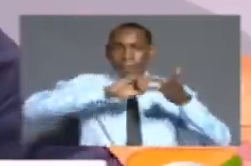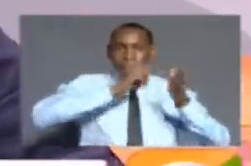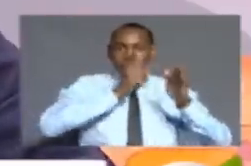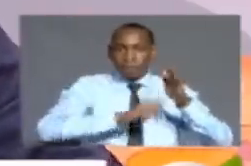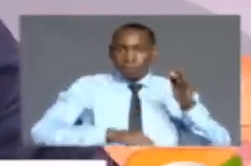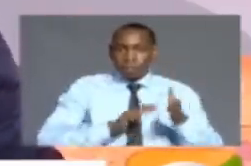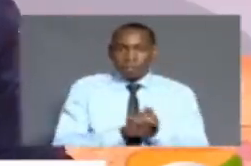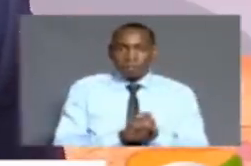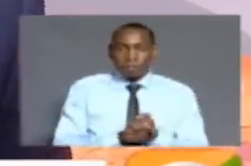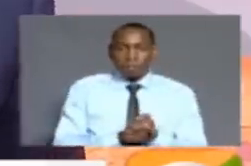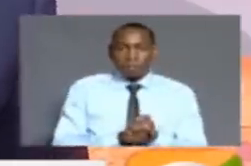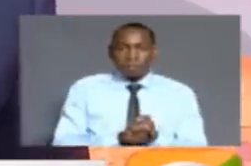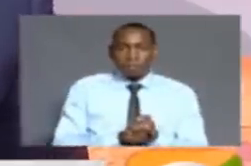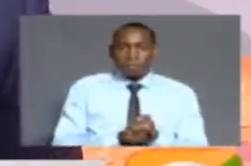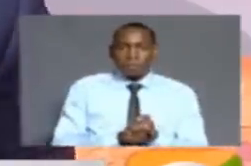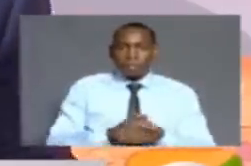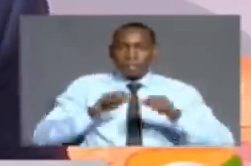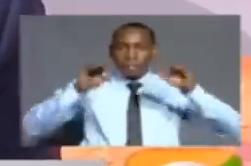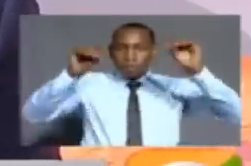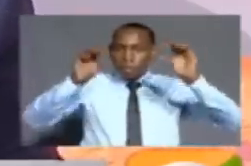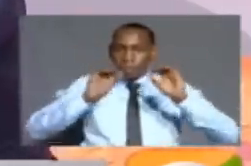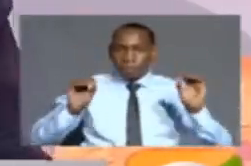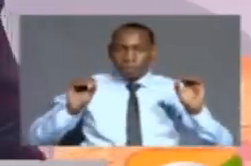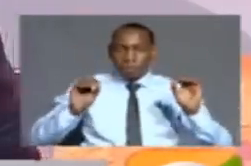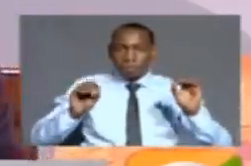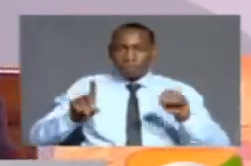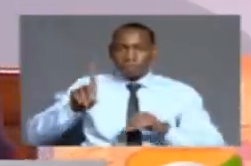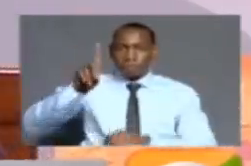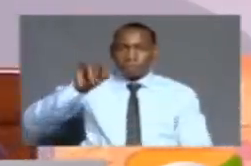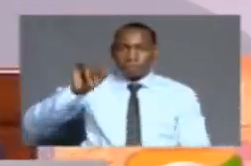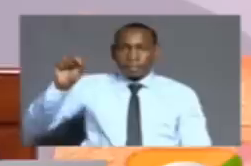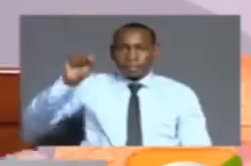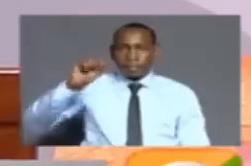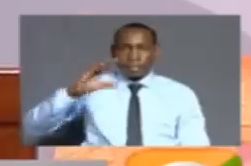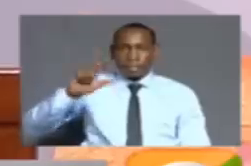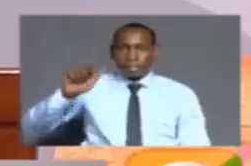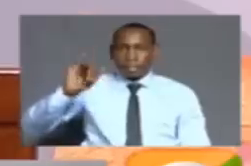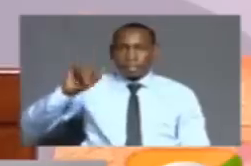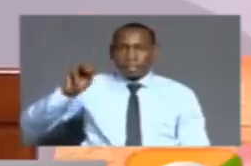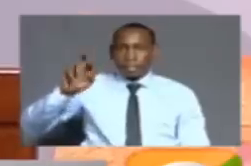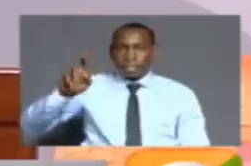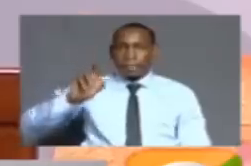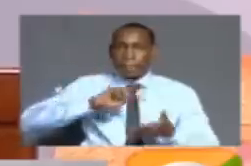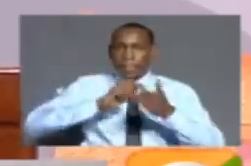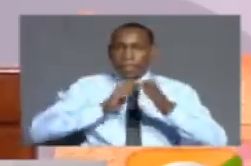get a disclaimer? Unqualified disclaimer. A disclaimer is very simple. There was a limitation of scope.